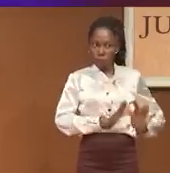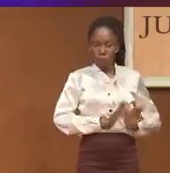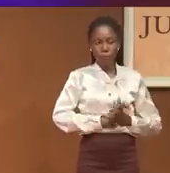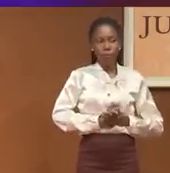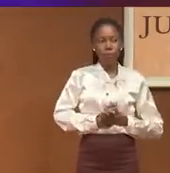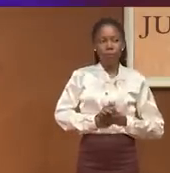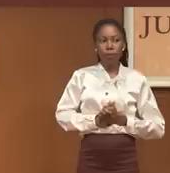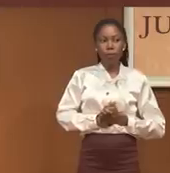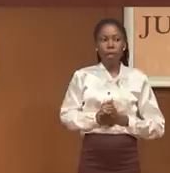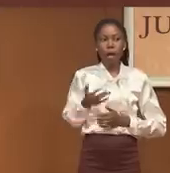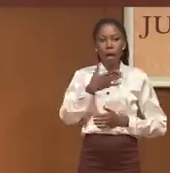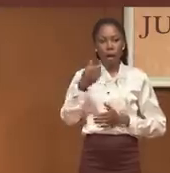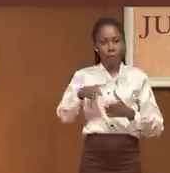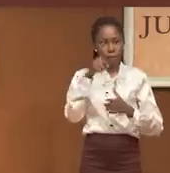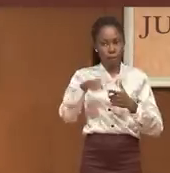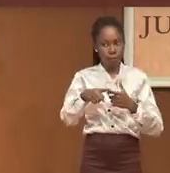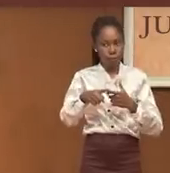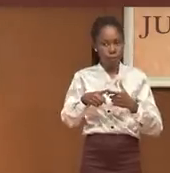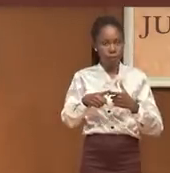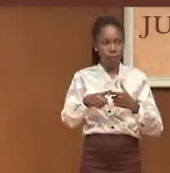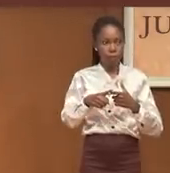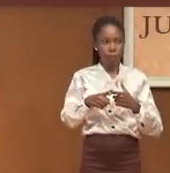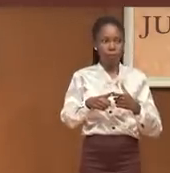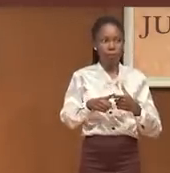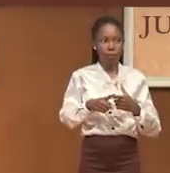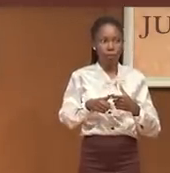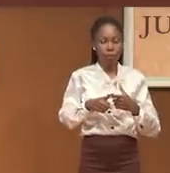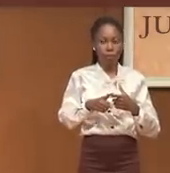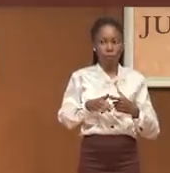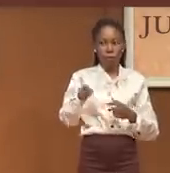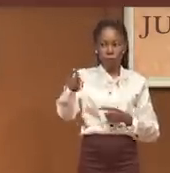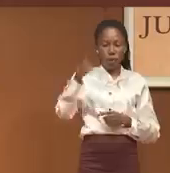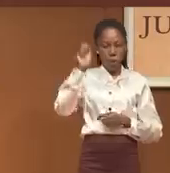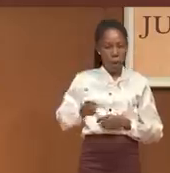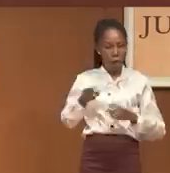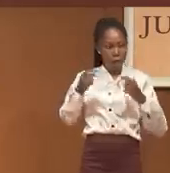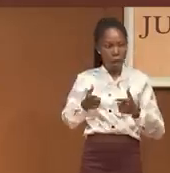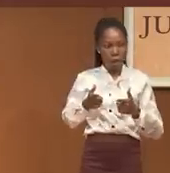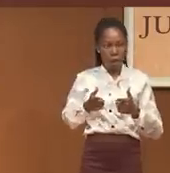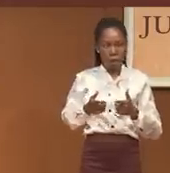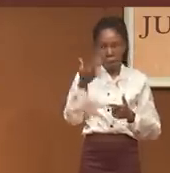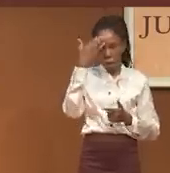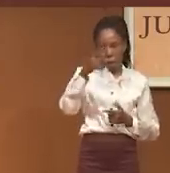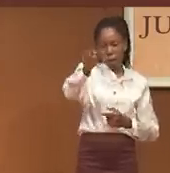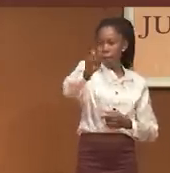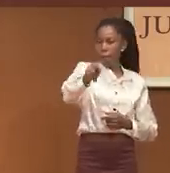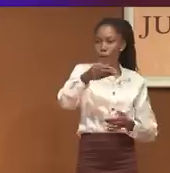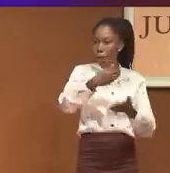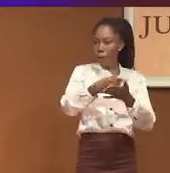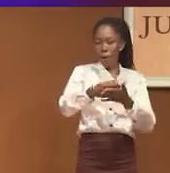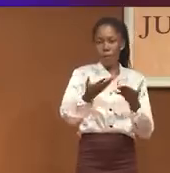side. Then you really have to speed up because it needs his money too.